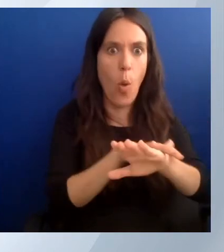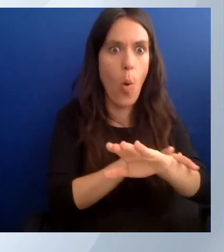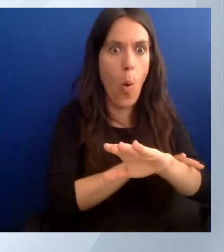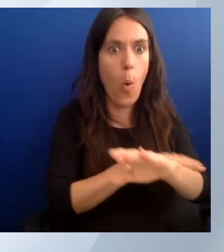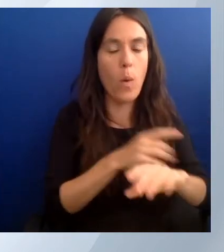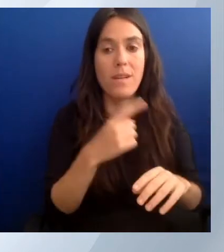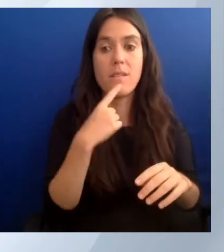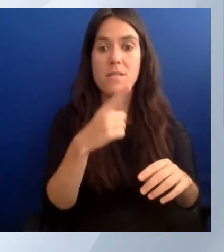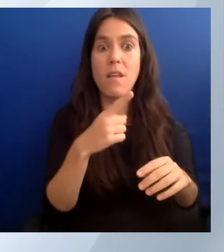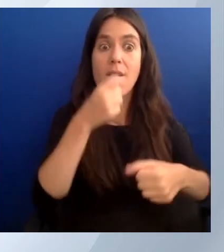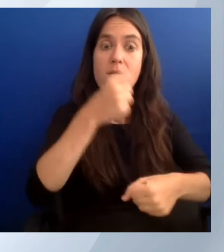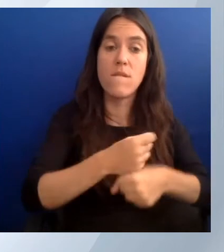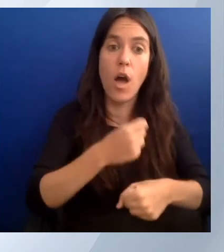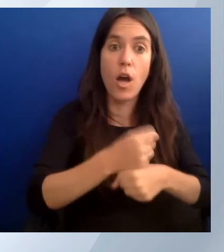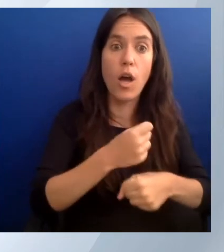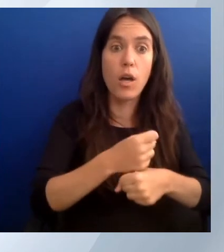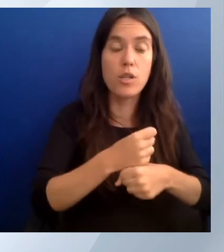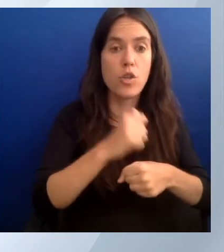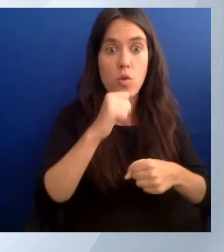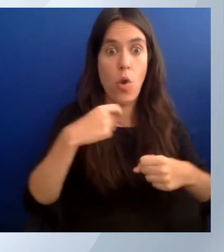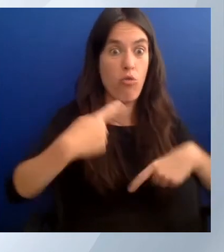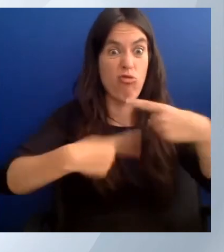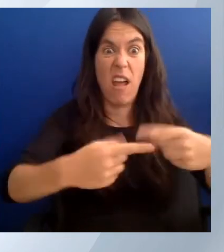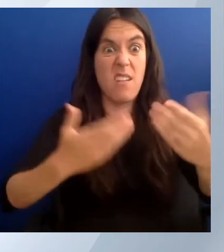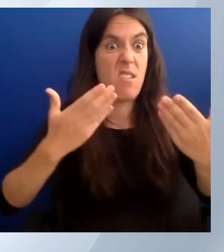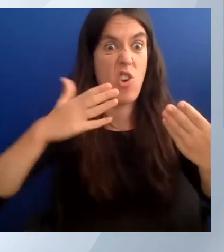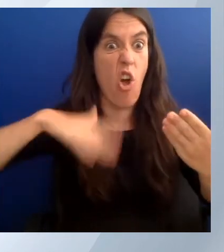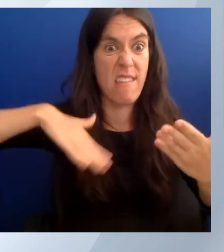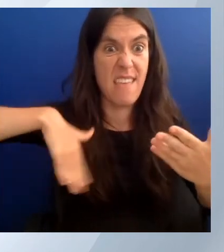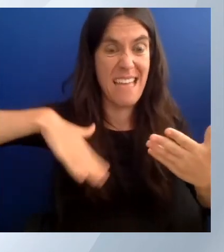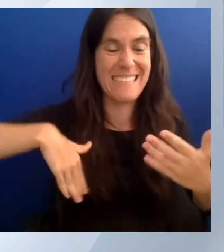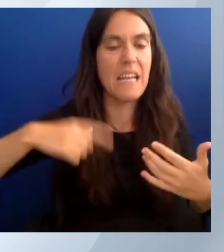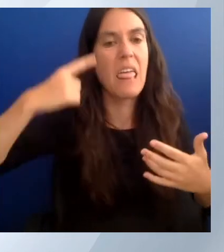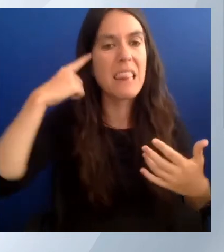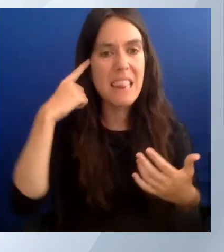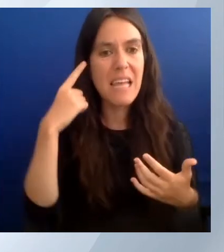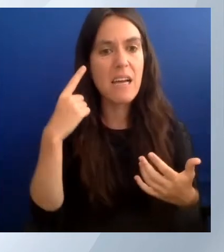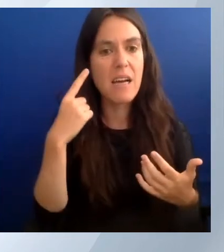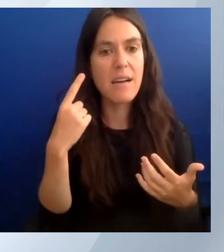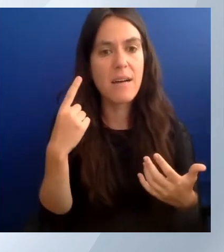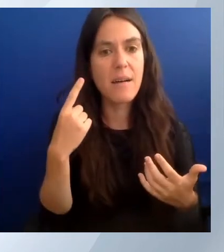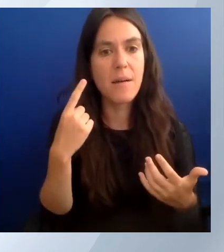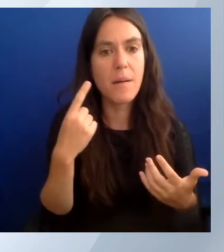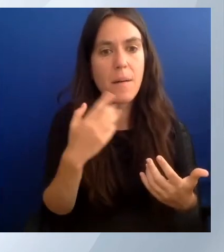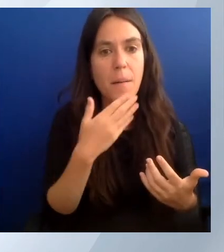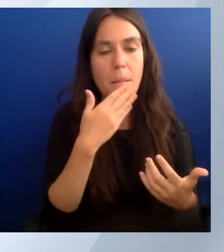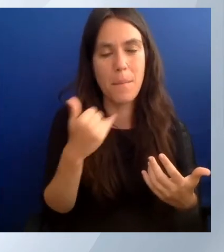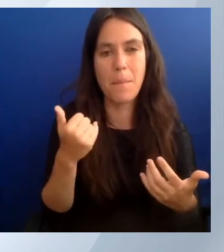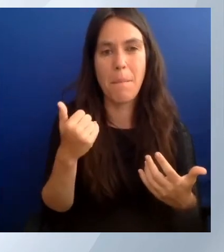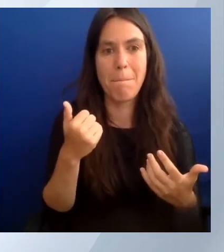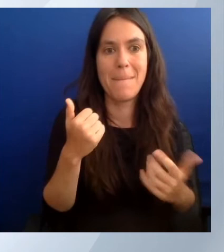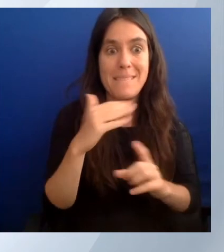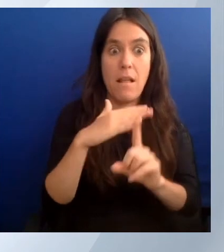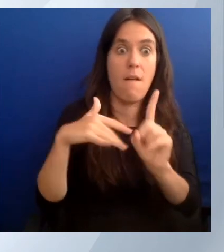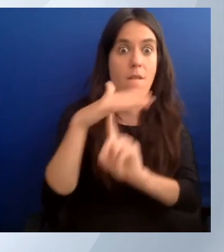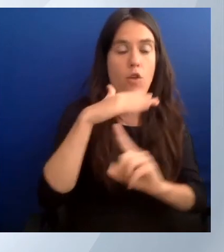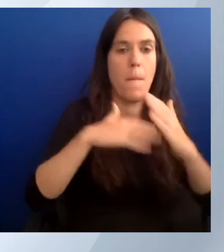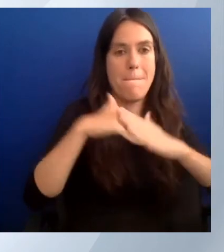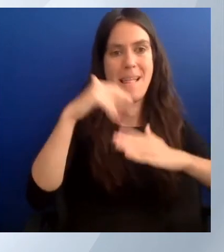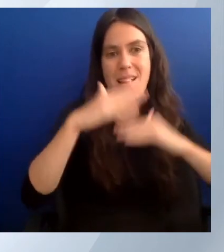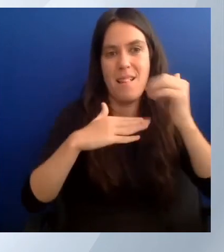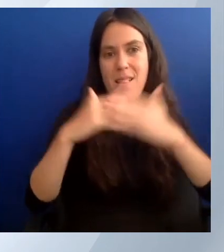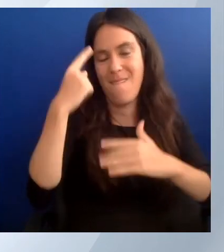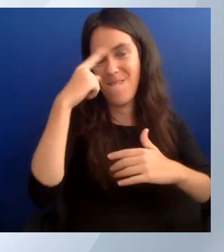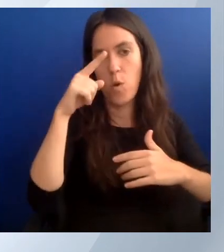which isn't up and running yet, then the first request it gets, it has to build up the environment for you, and it gets the code from out of your